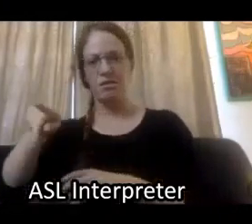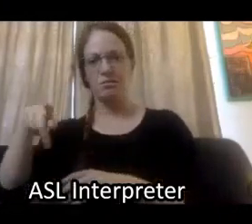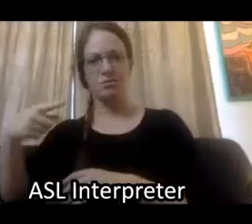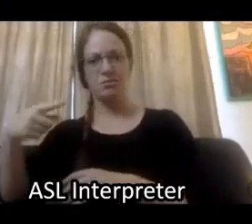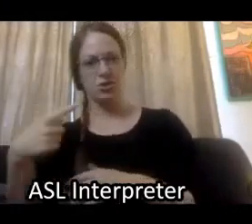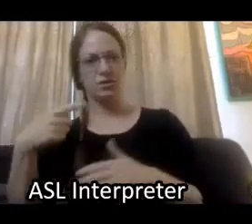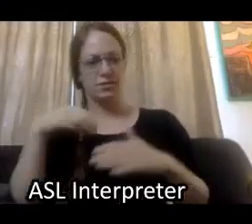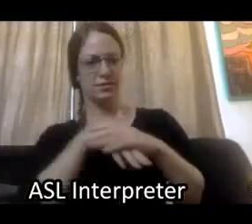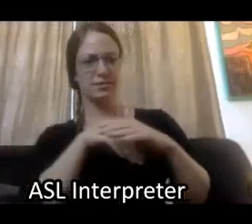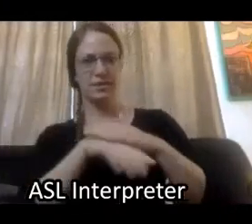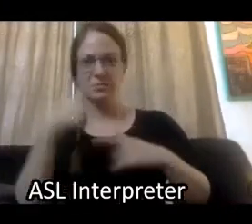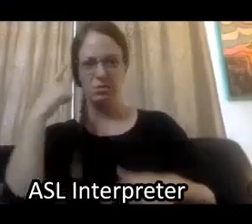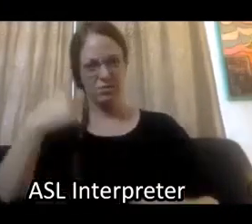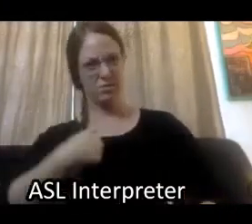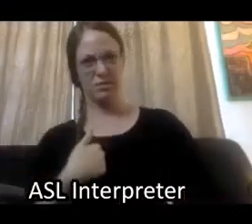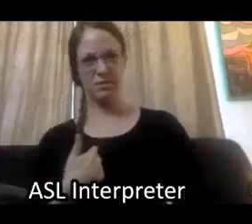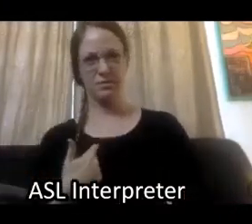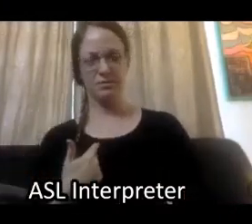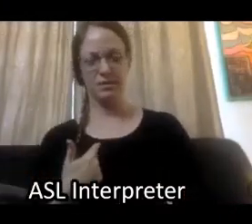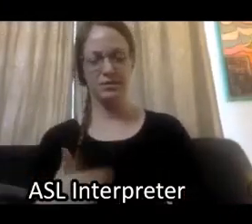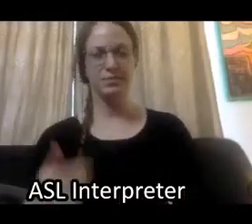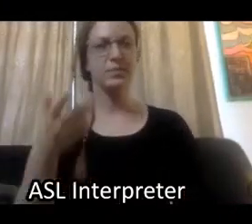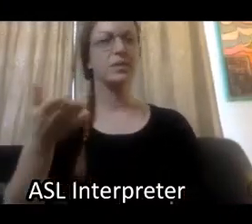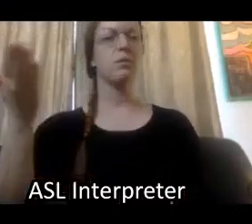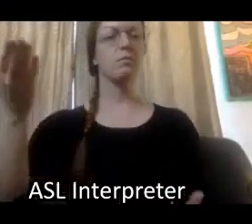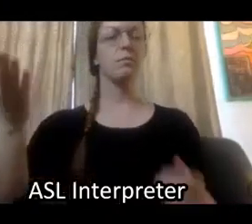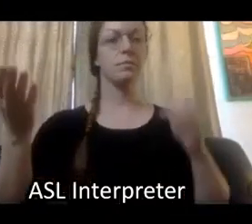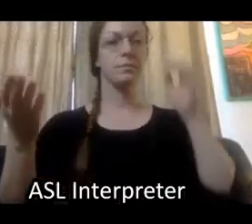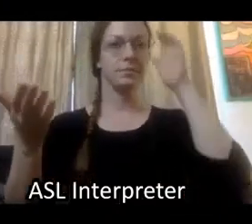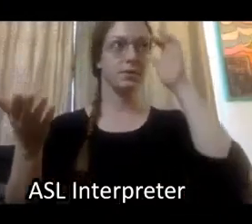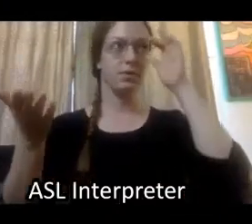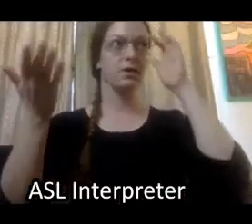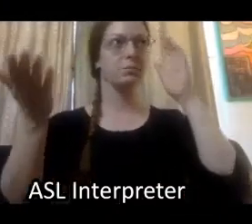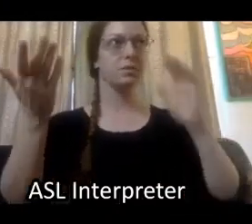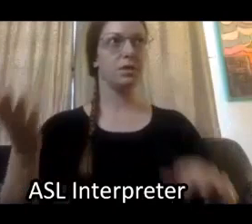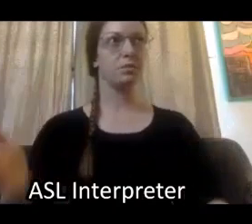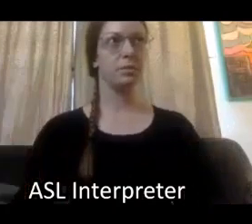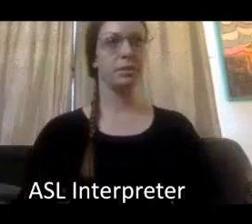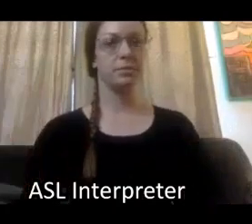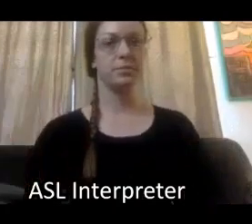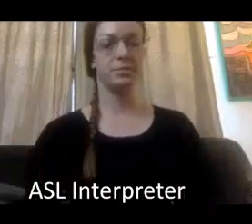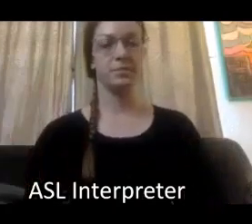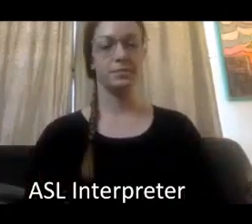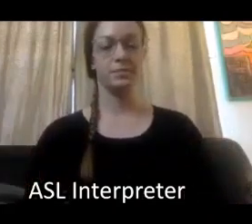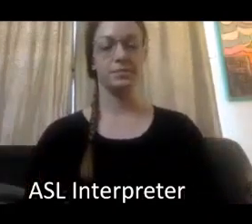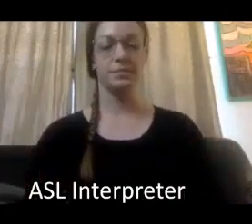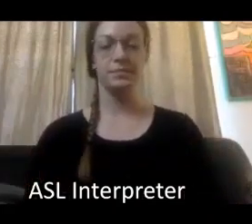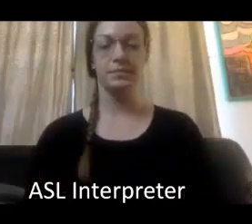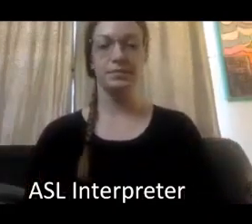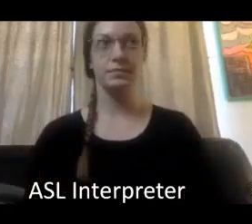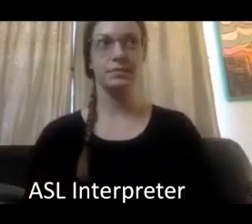I'm so glad that we have fine gentlemen like you all who are on board with that as well.